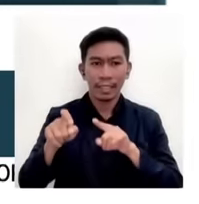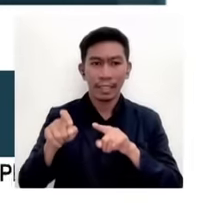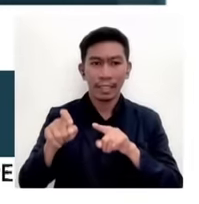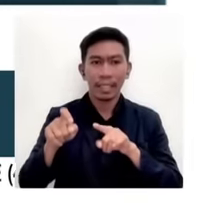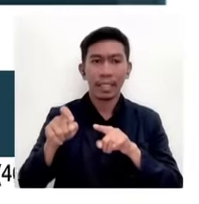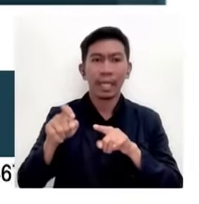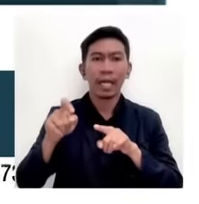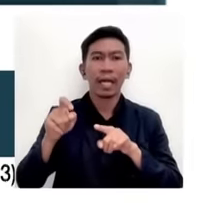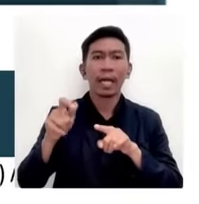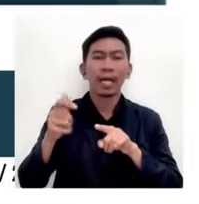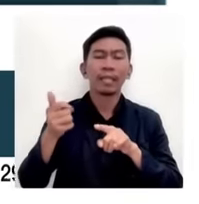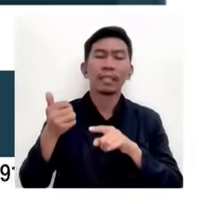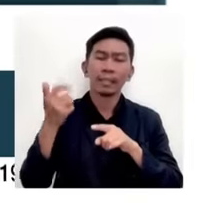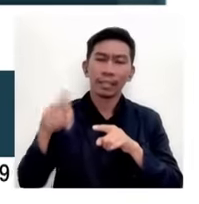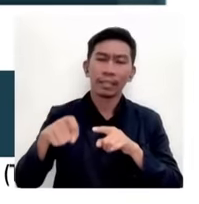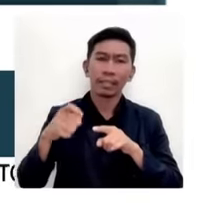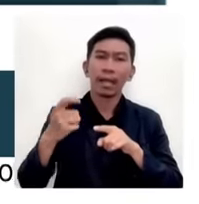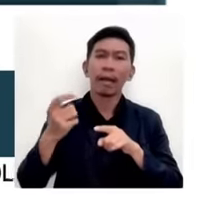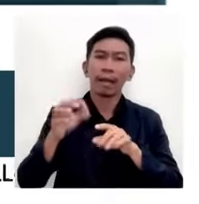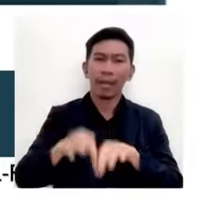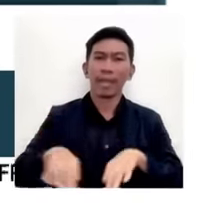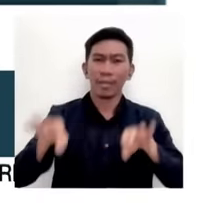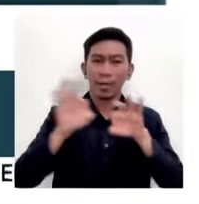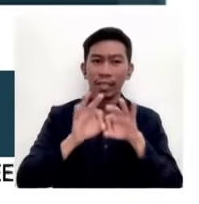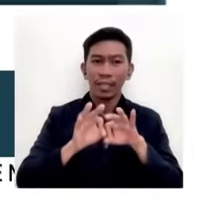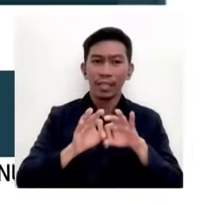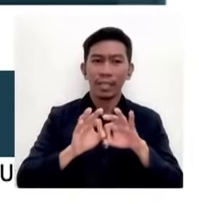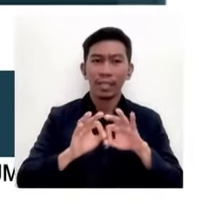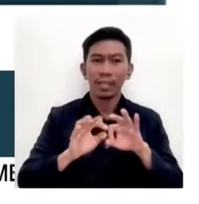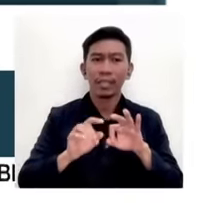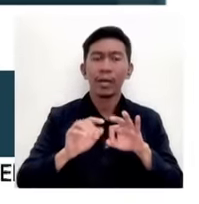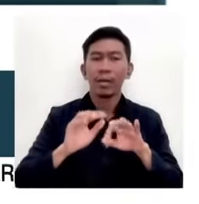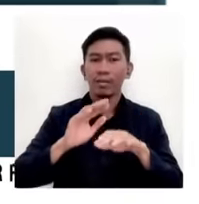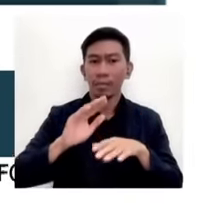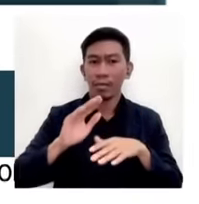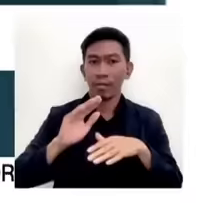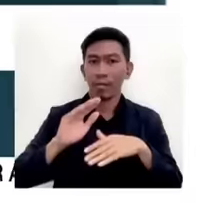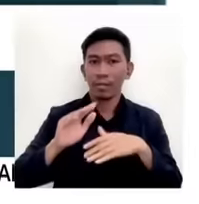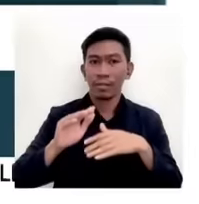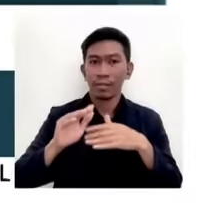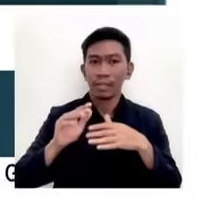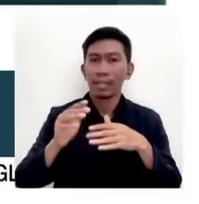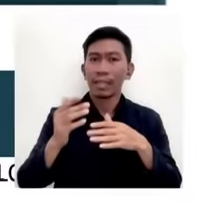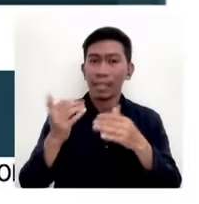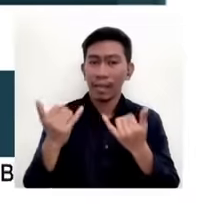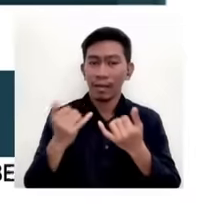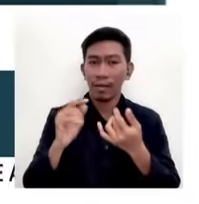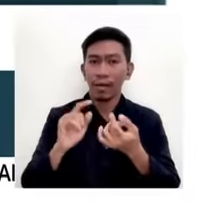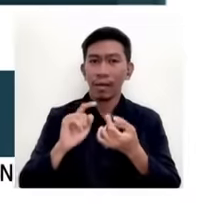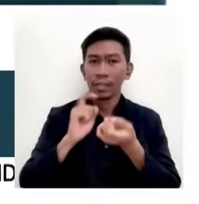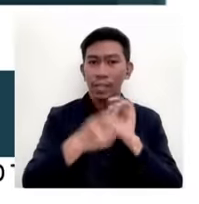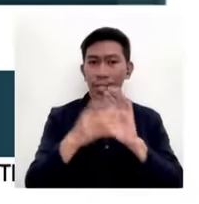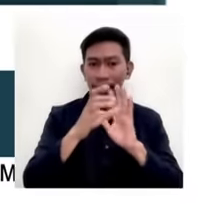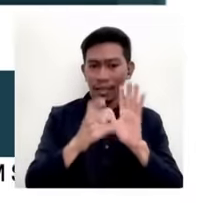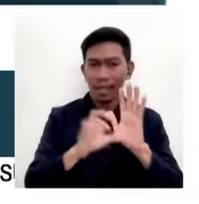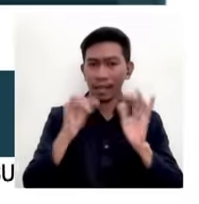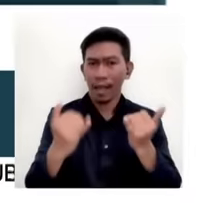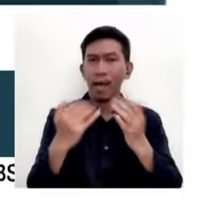should come and aid in the discussion. Look at the whole discussion of charter change as an